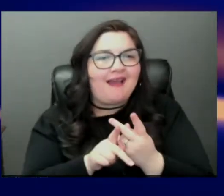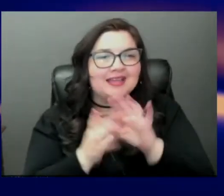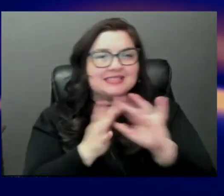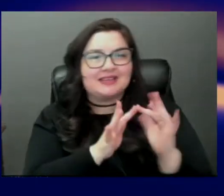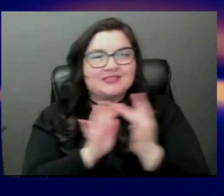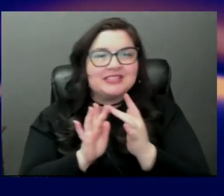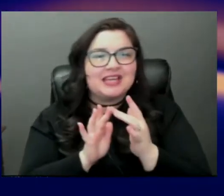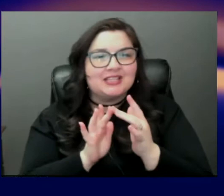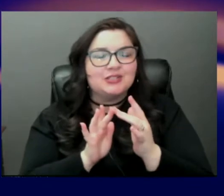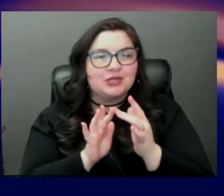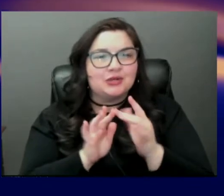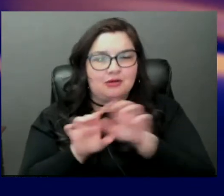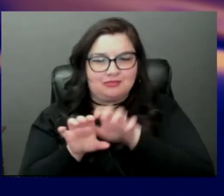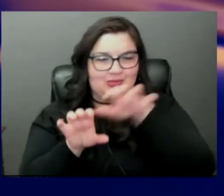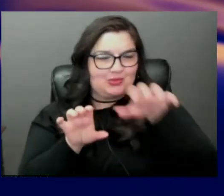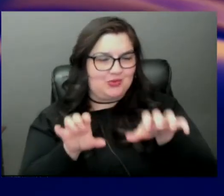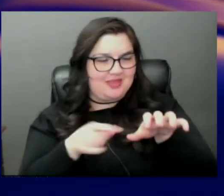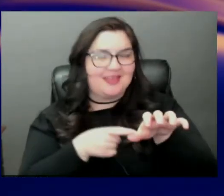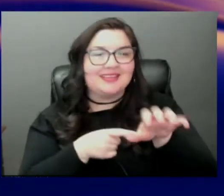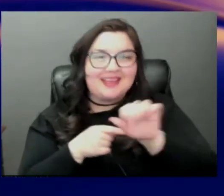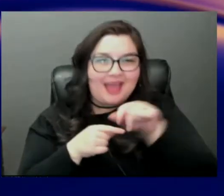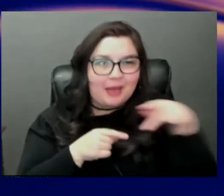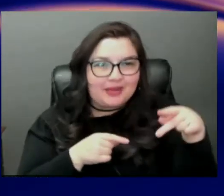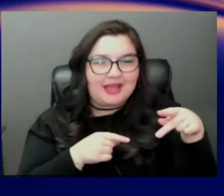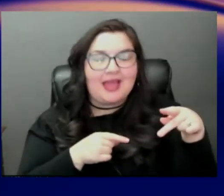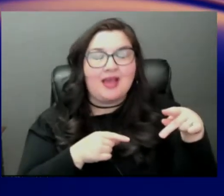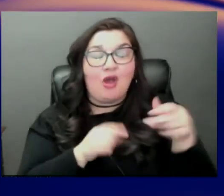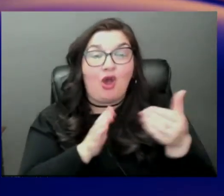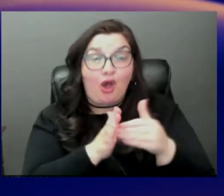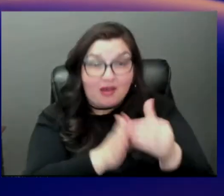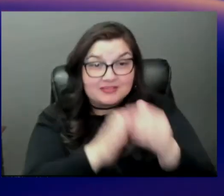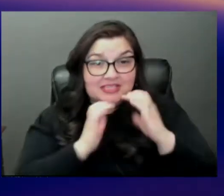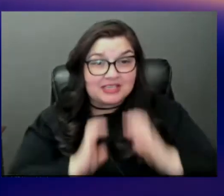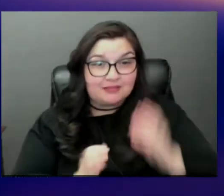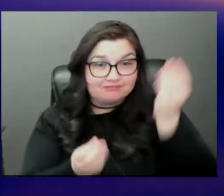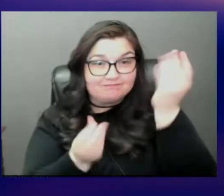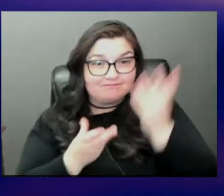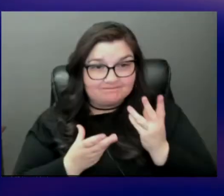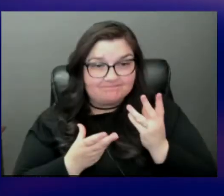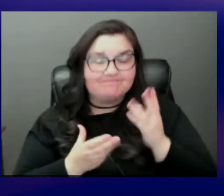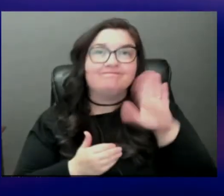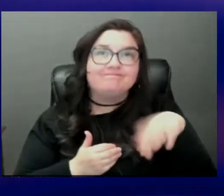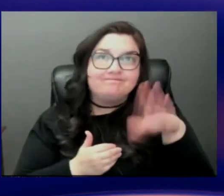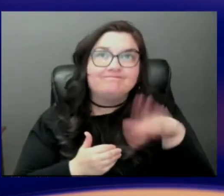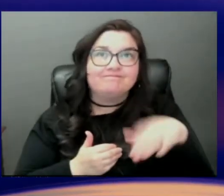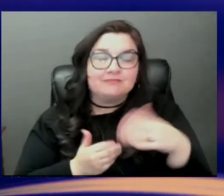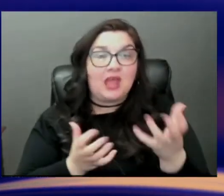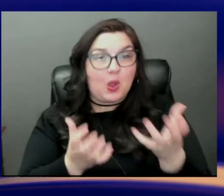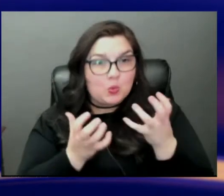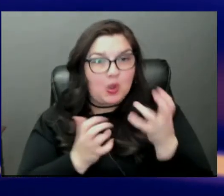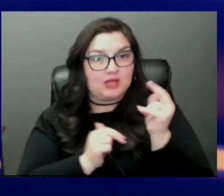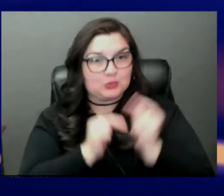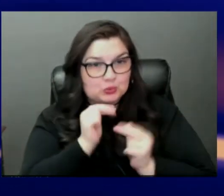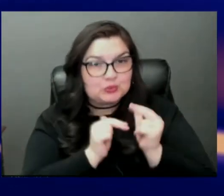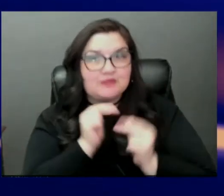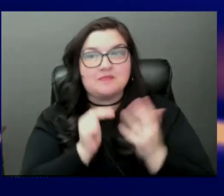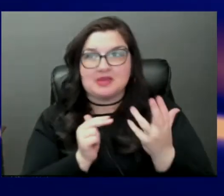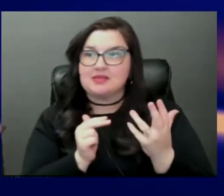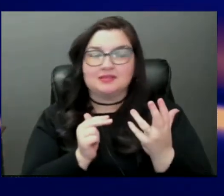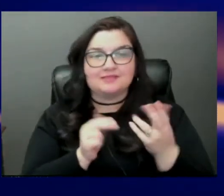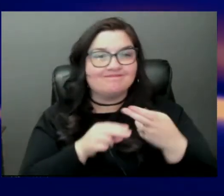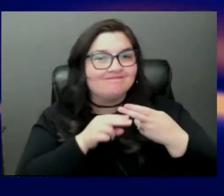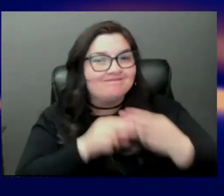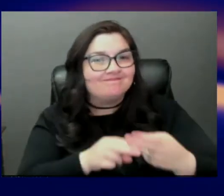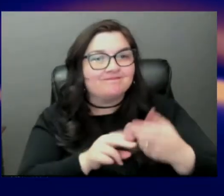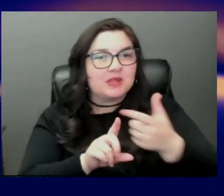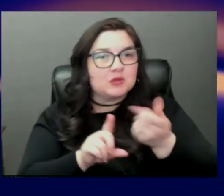So what we hear over and over again is customers want to build a source of truth. This is a